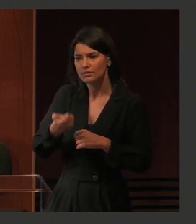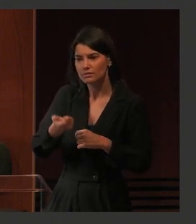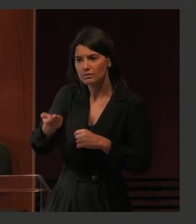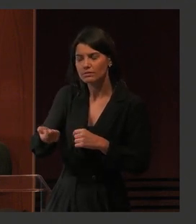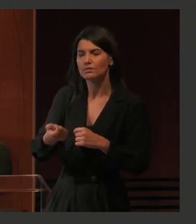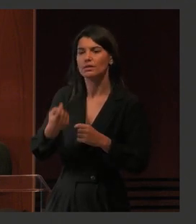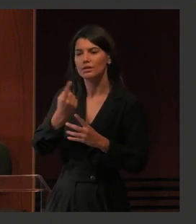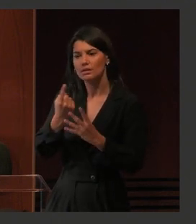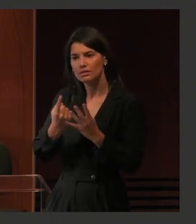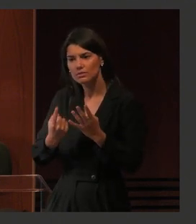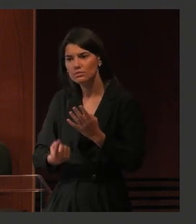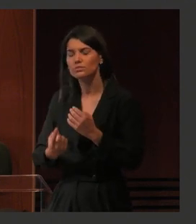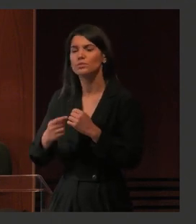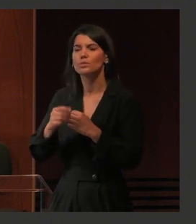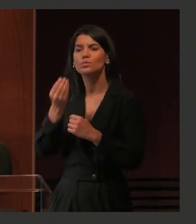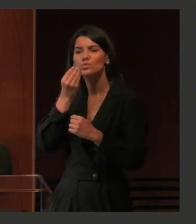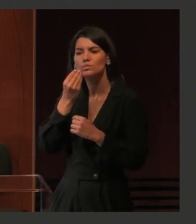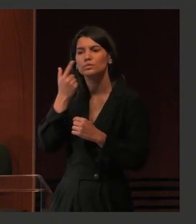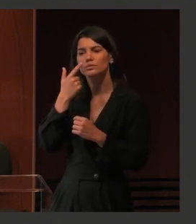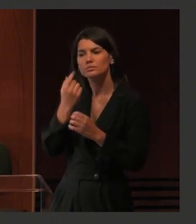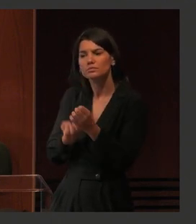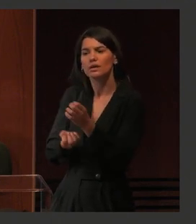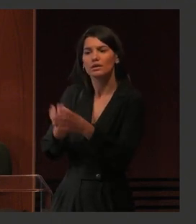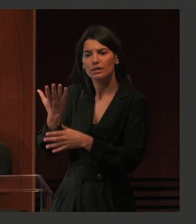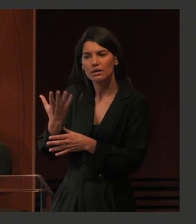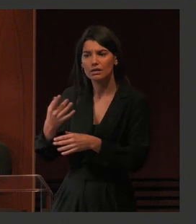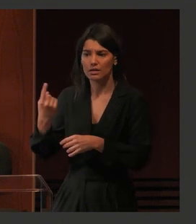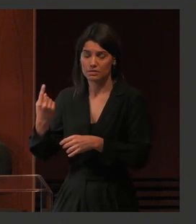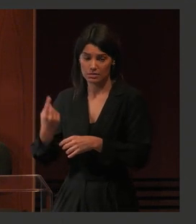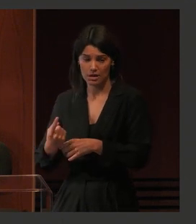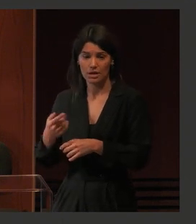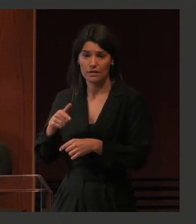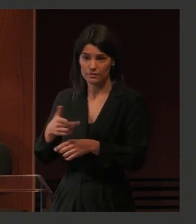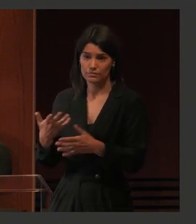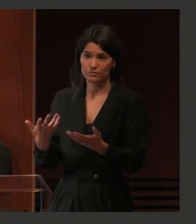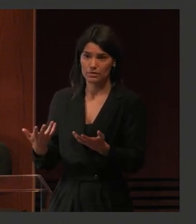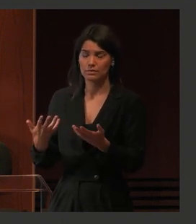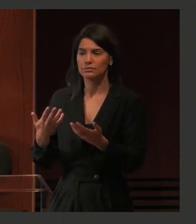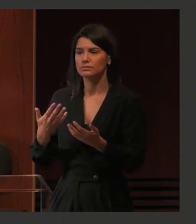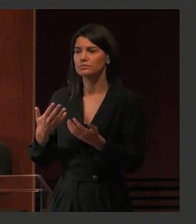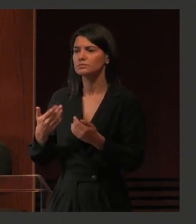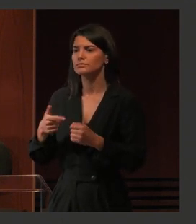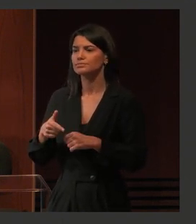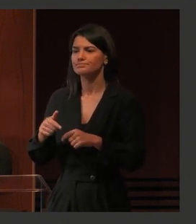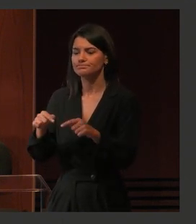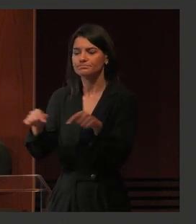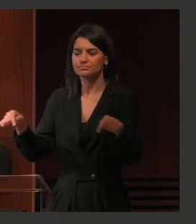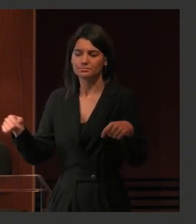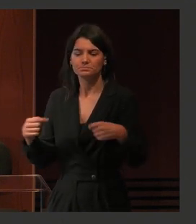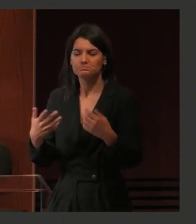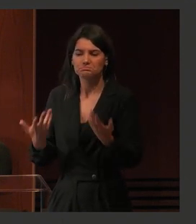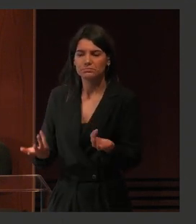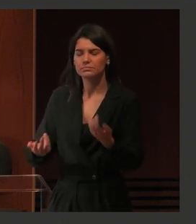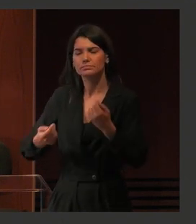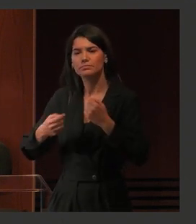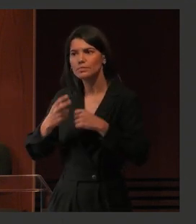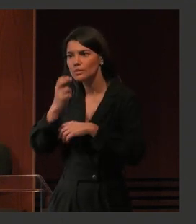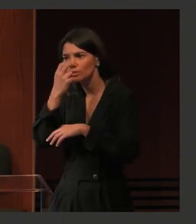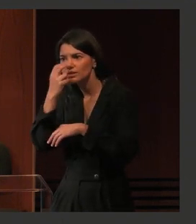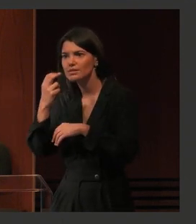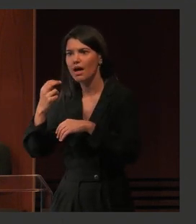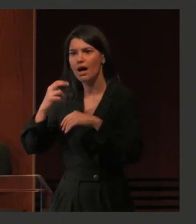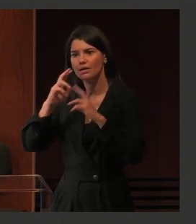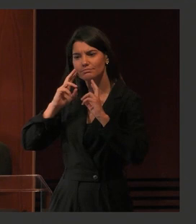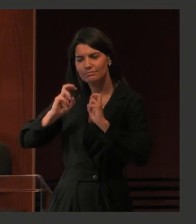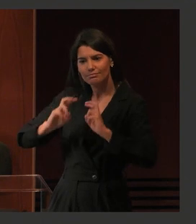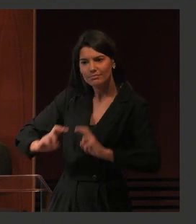It should be a place for exploring and a place for curiosity knowledge. It should also